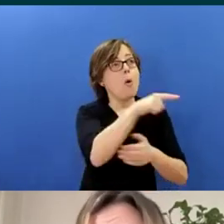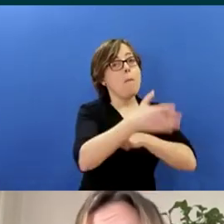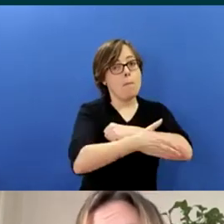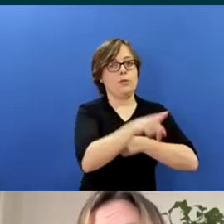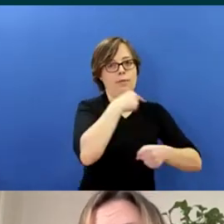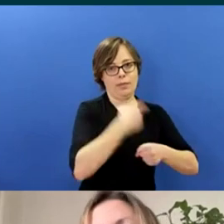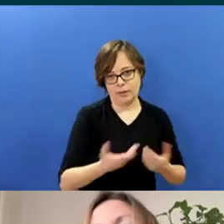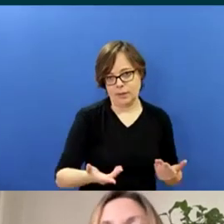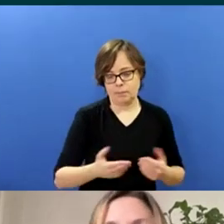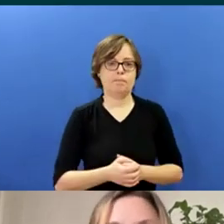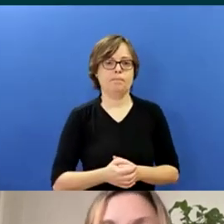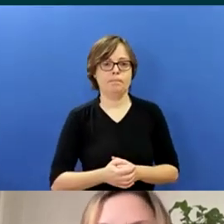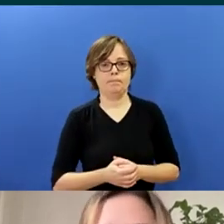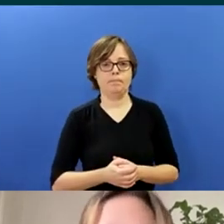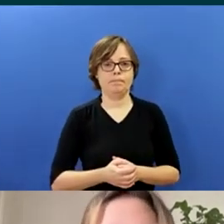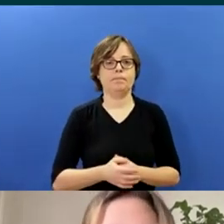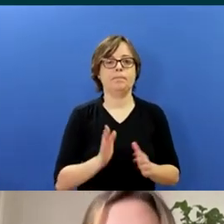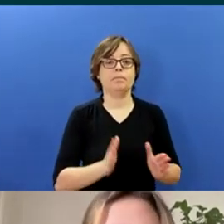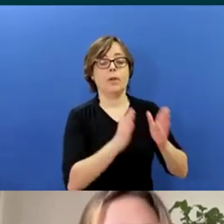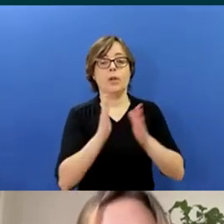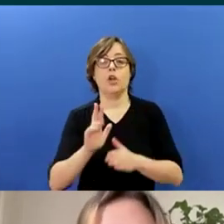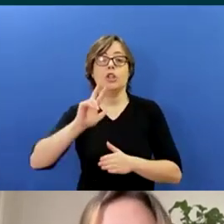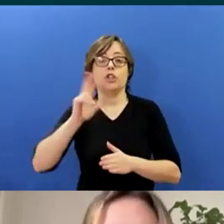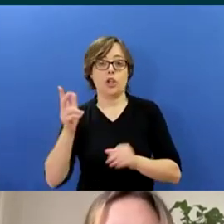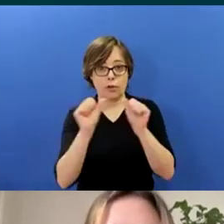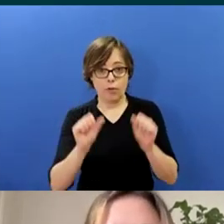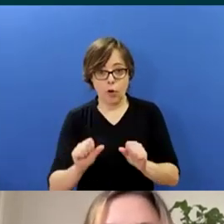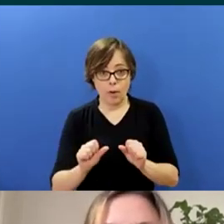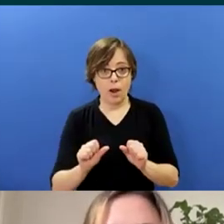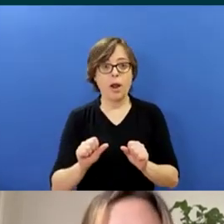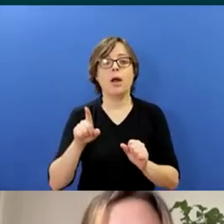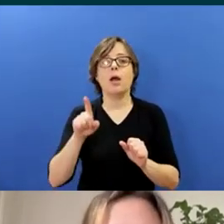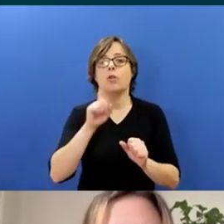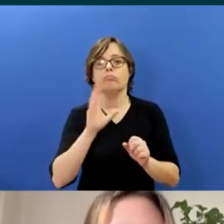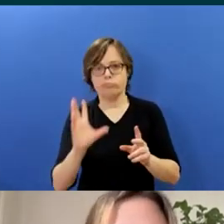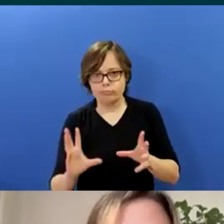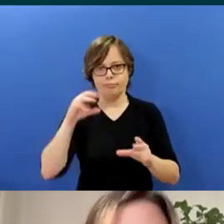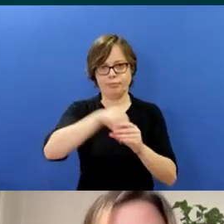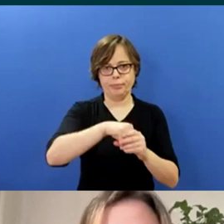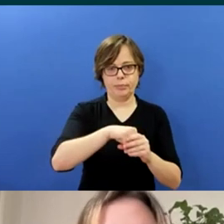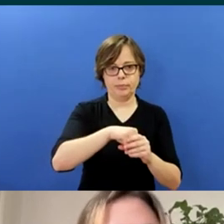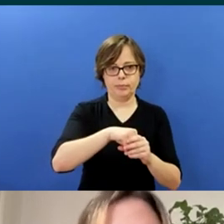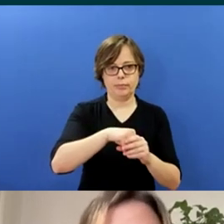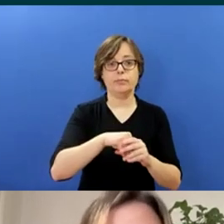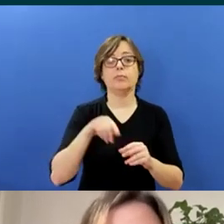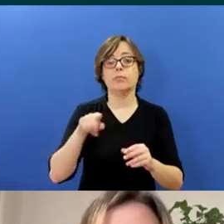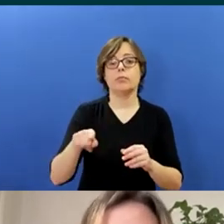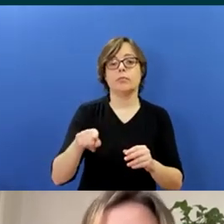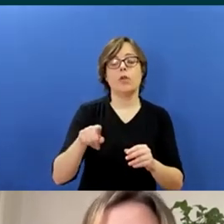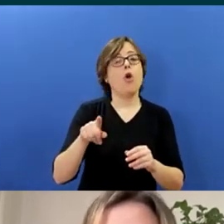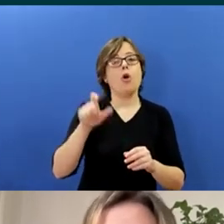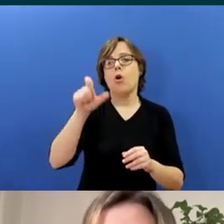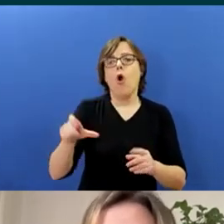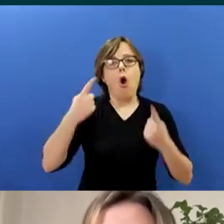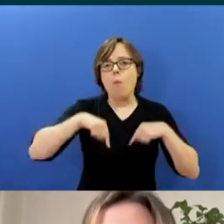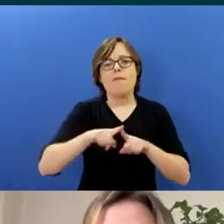A third form is involvement. Here, citizens take a more active role by discussing and shaping policies.